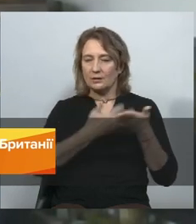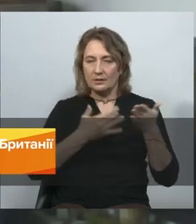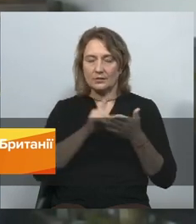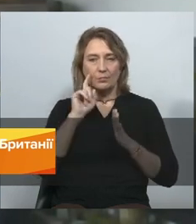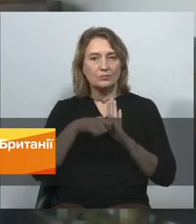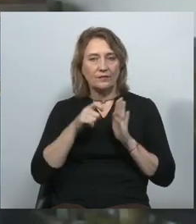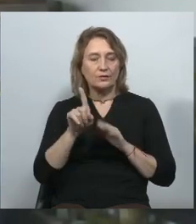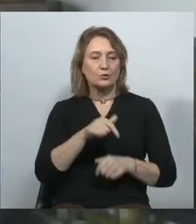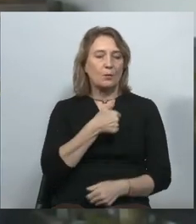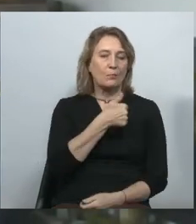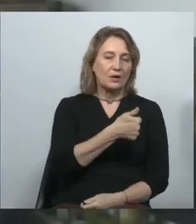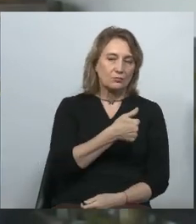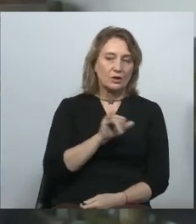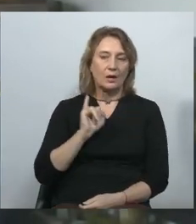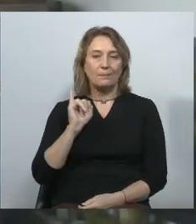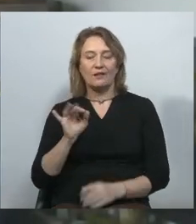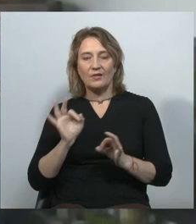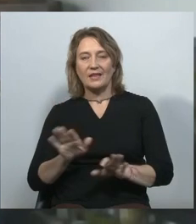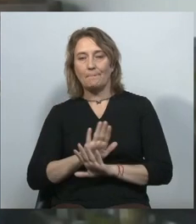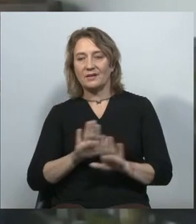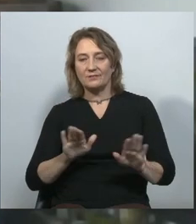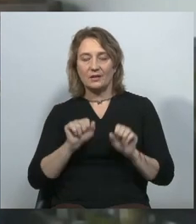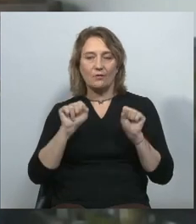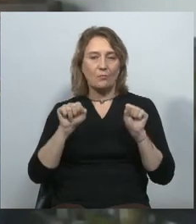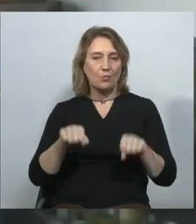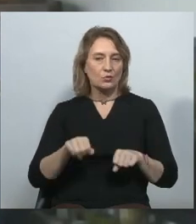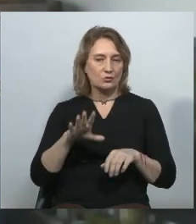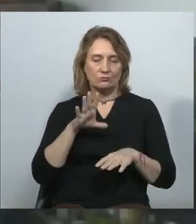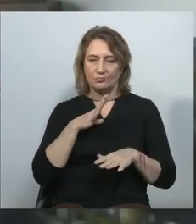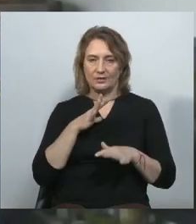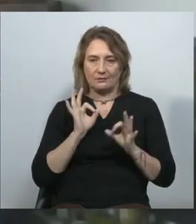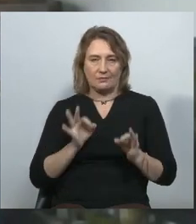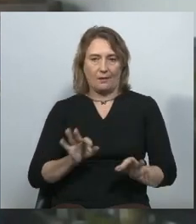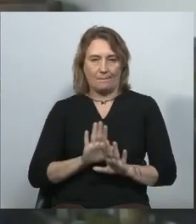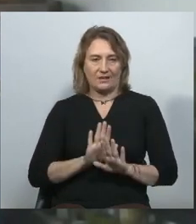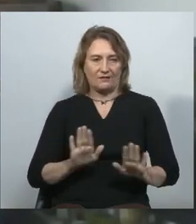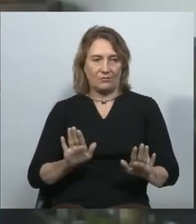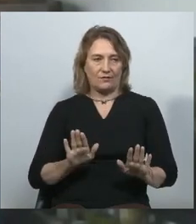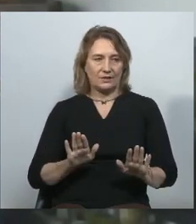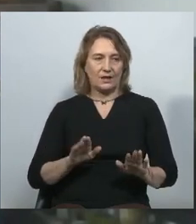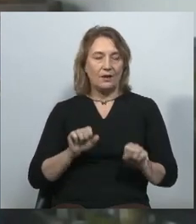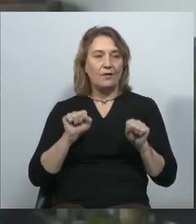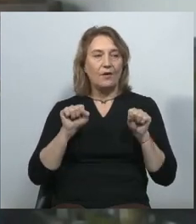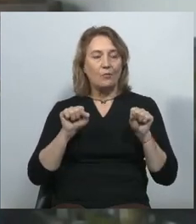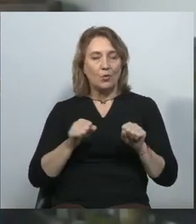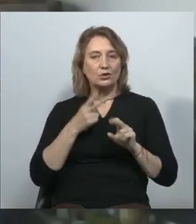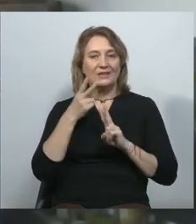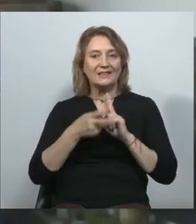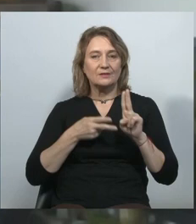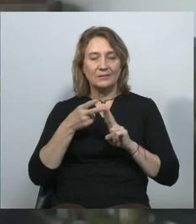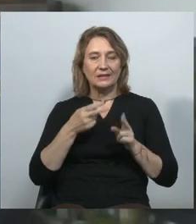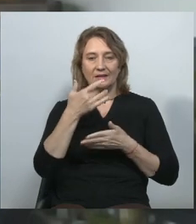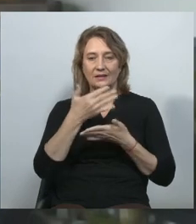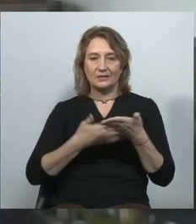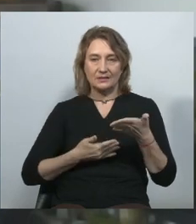false, but they might not be motivated to actually do it. And so the thing is, you need to change that motivation. And I think gamification is an